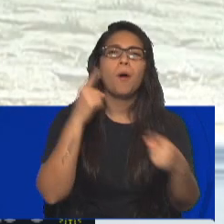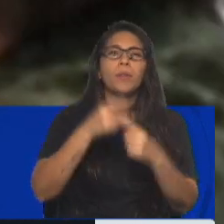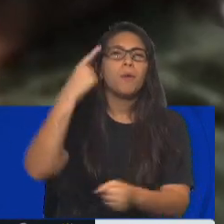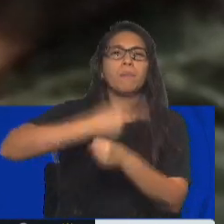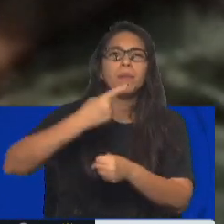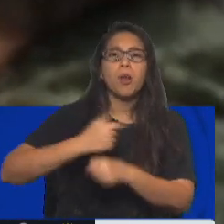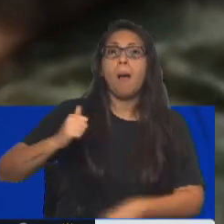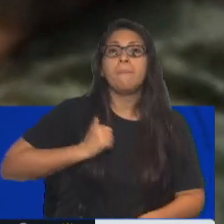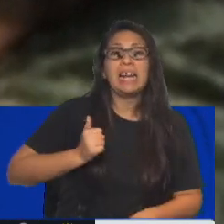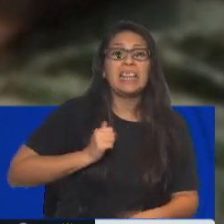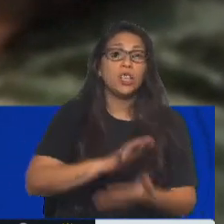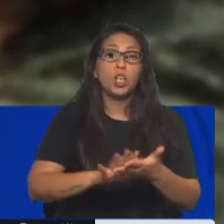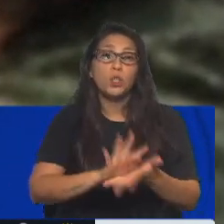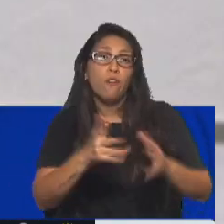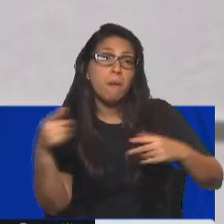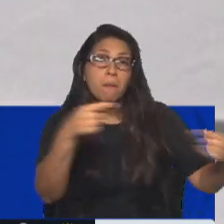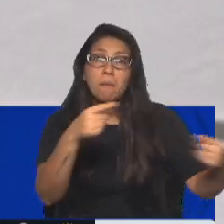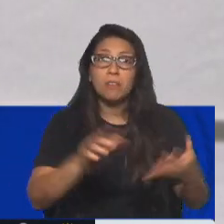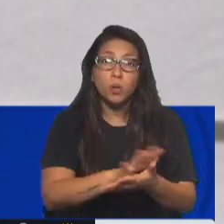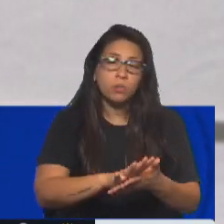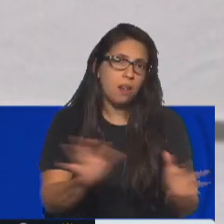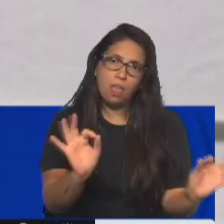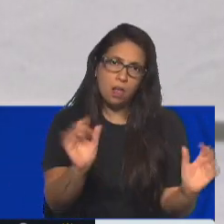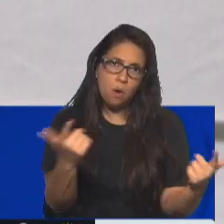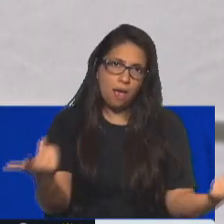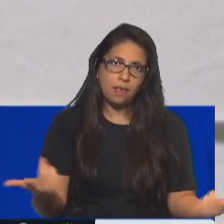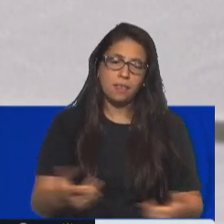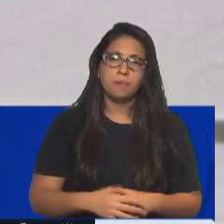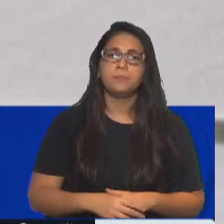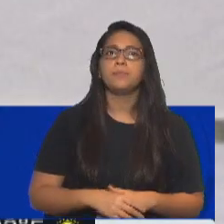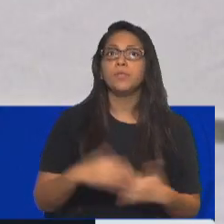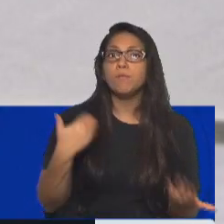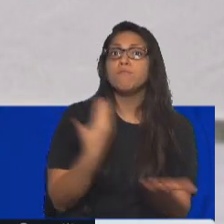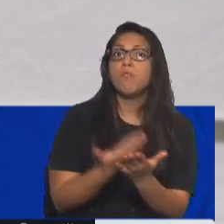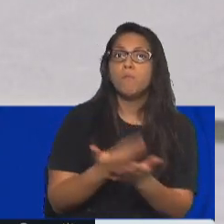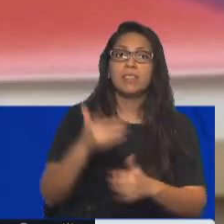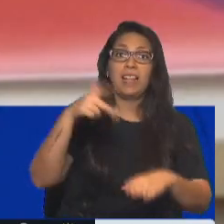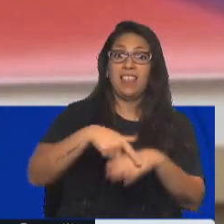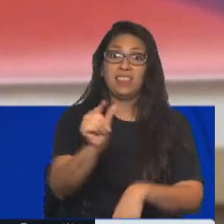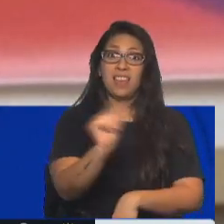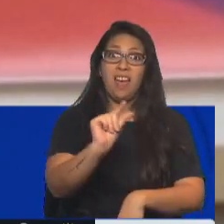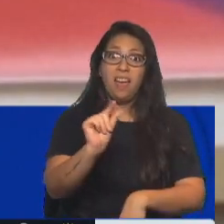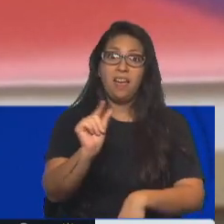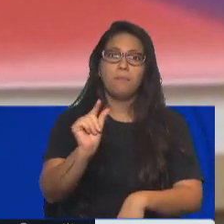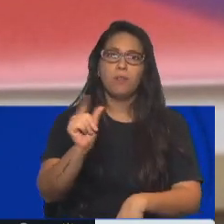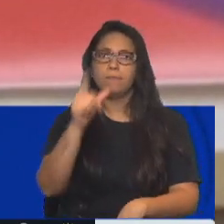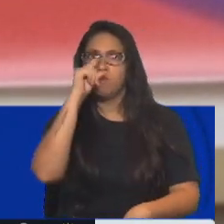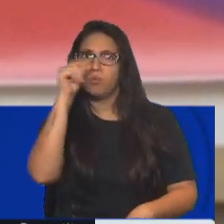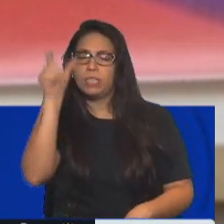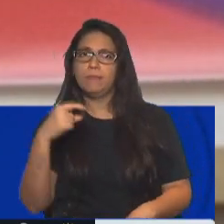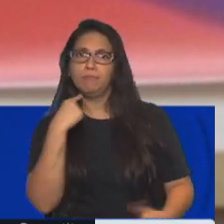conflict. El Kremlin estudia cuidadosamente la propuesta de tregua temporaria que pone a Putin en una especie de